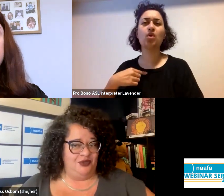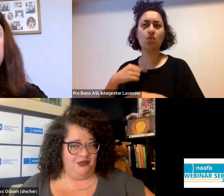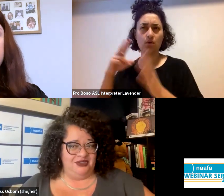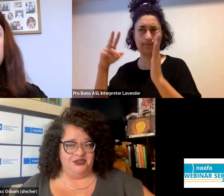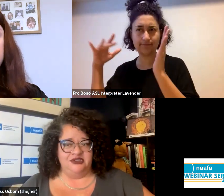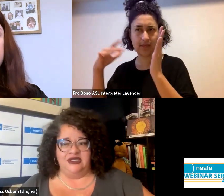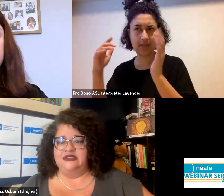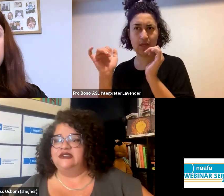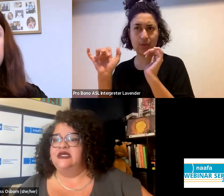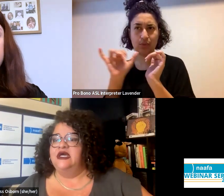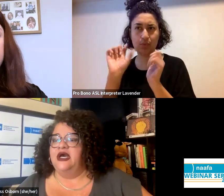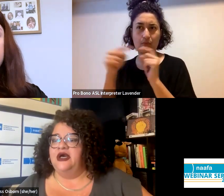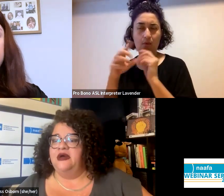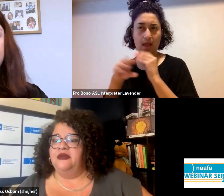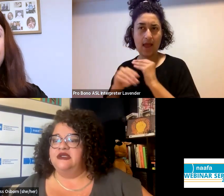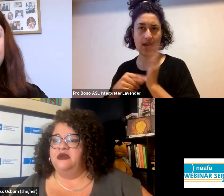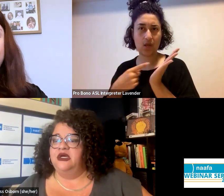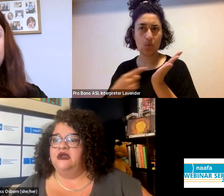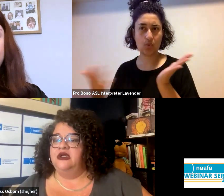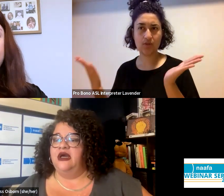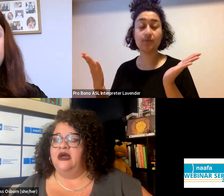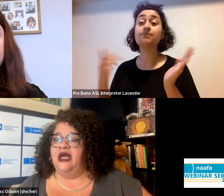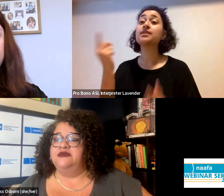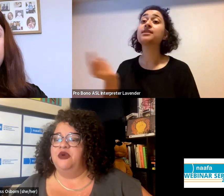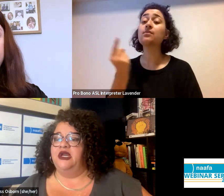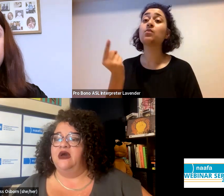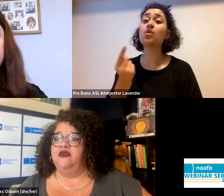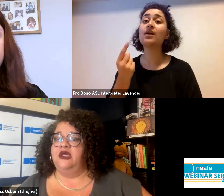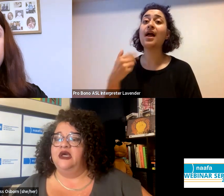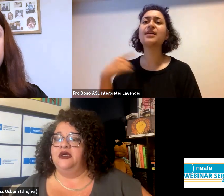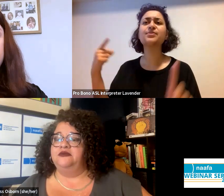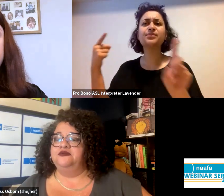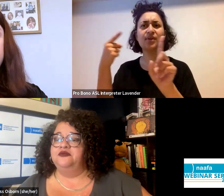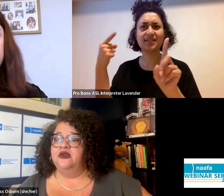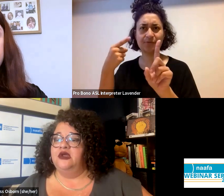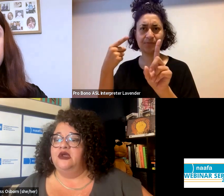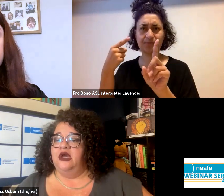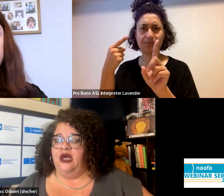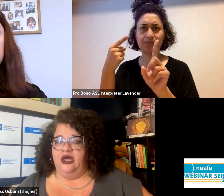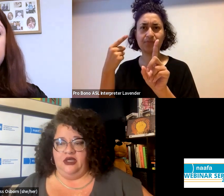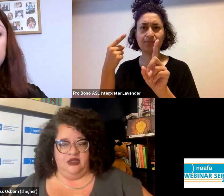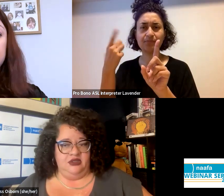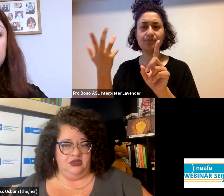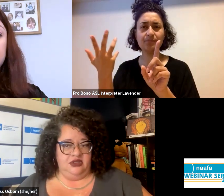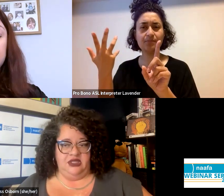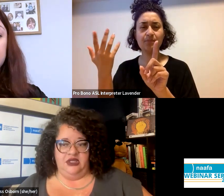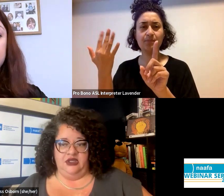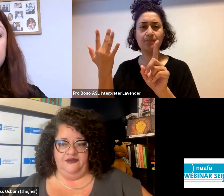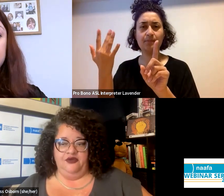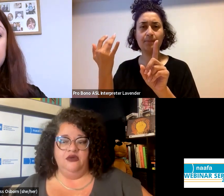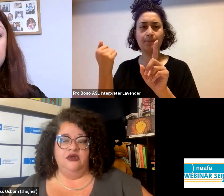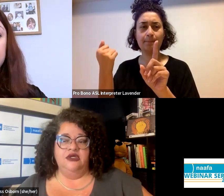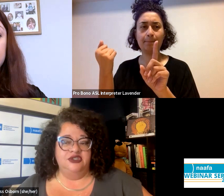add that to our research list. Someone has pointed out